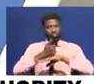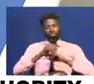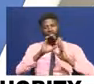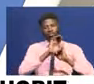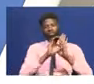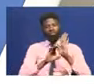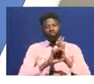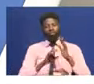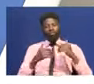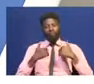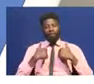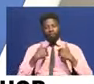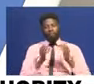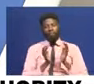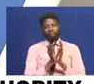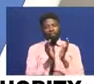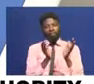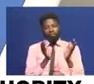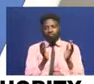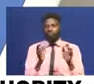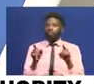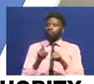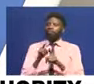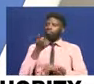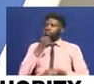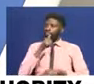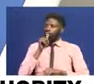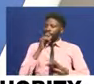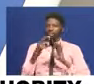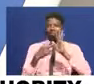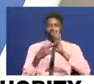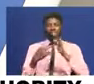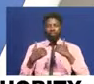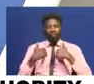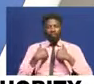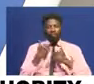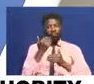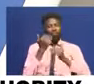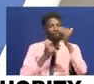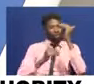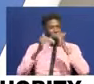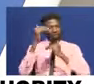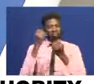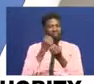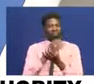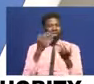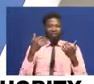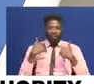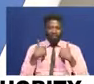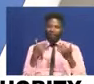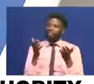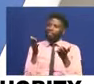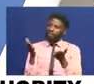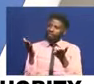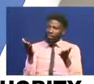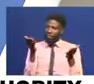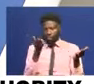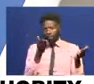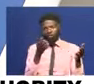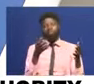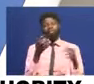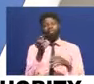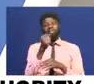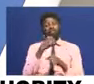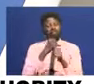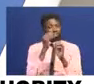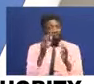representation from the public sector and from the private sector. We have got a lot of professionals. We have got interested stakeholder groups. We have got